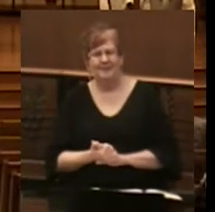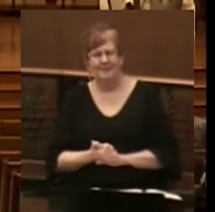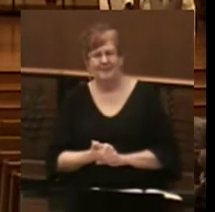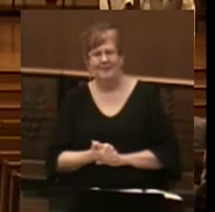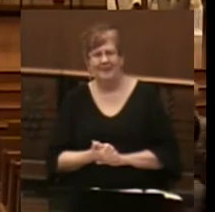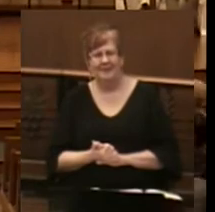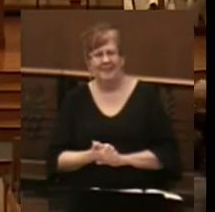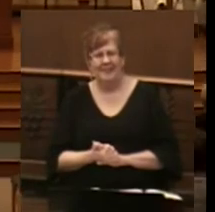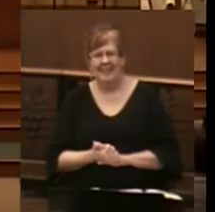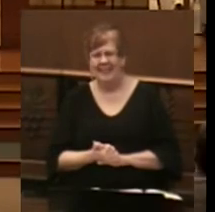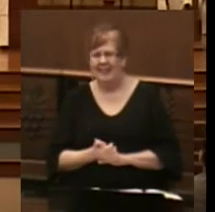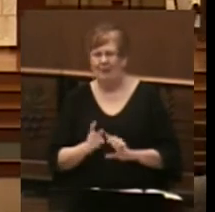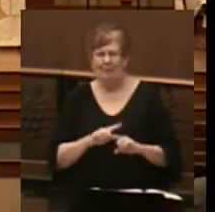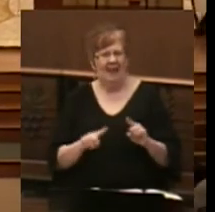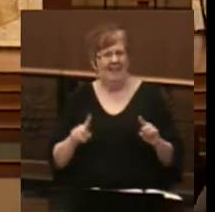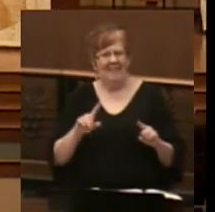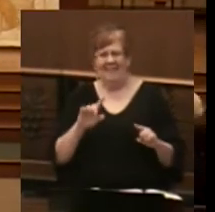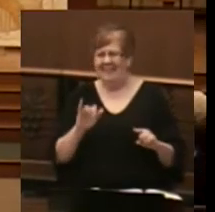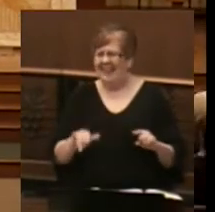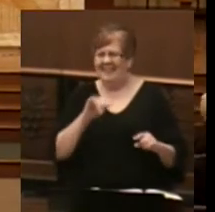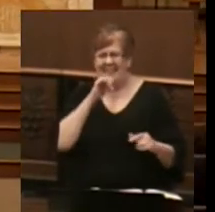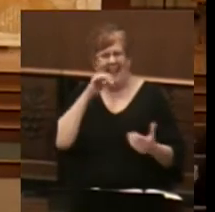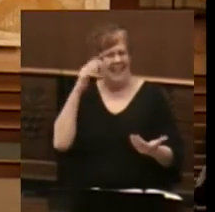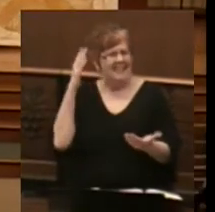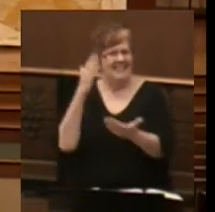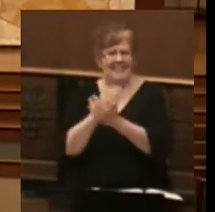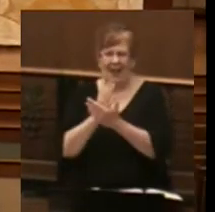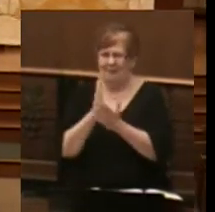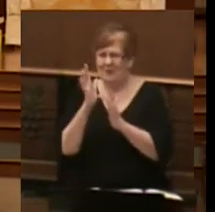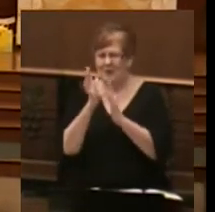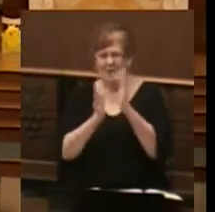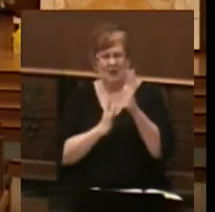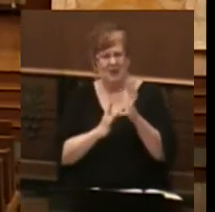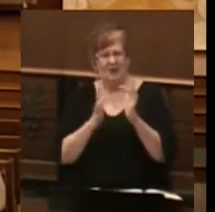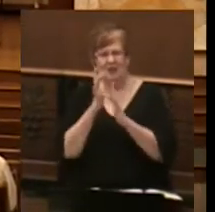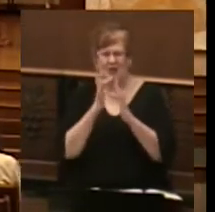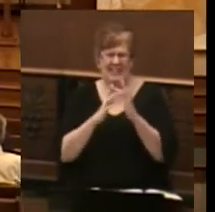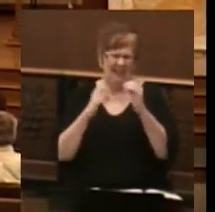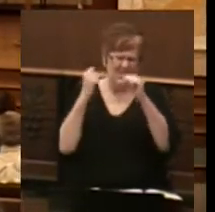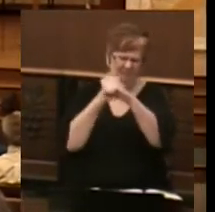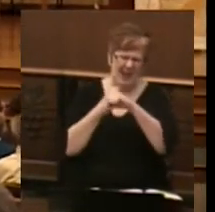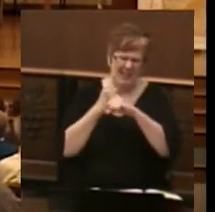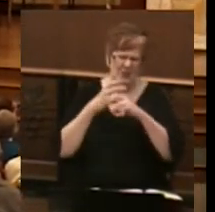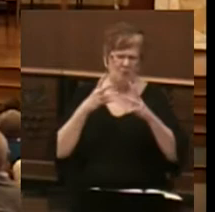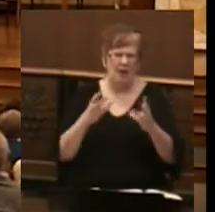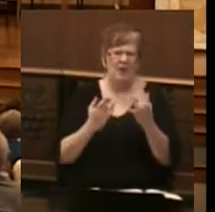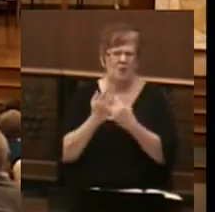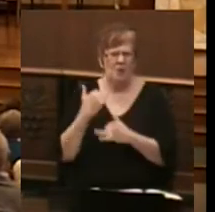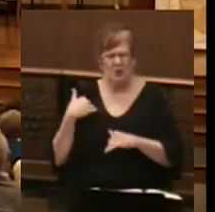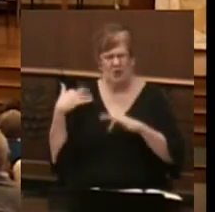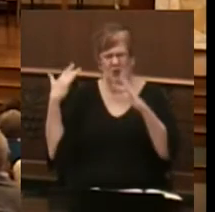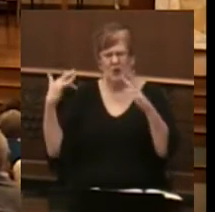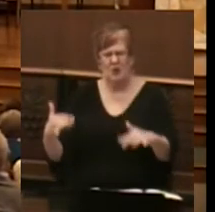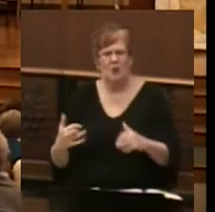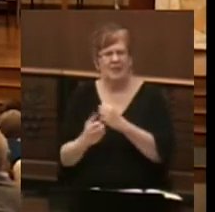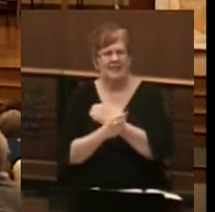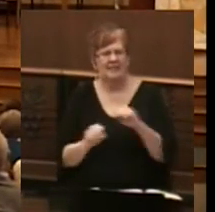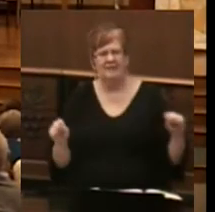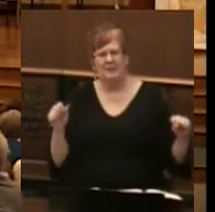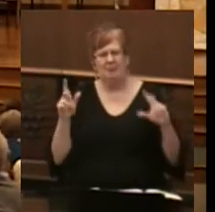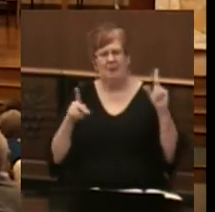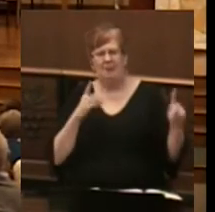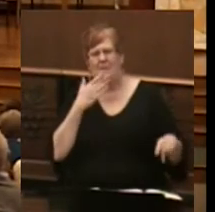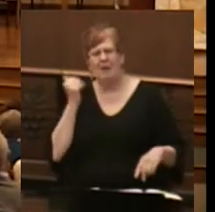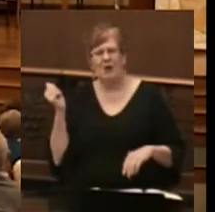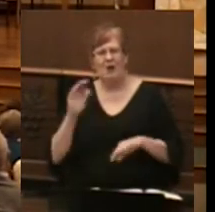But that did not deter Jesus, because Jesus can fight his way through snow. He delivers people better than the